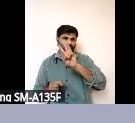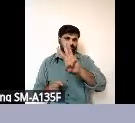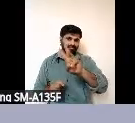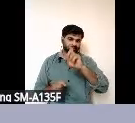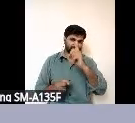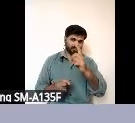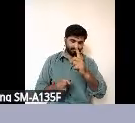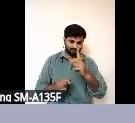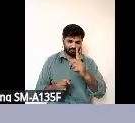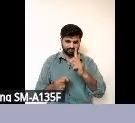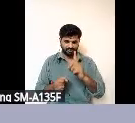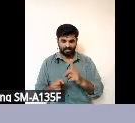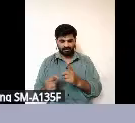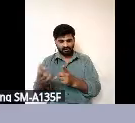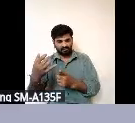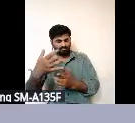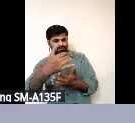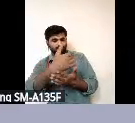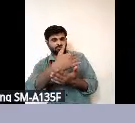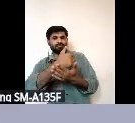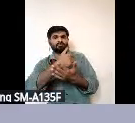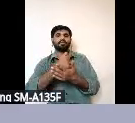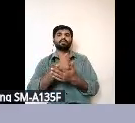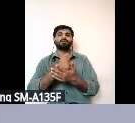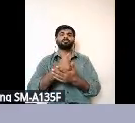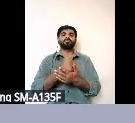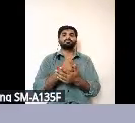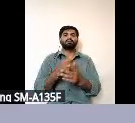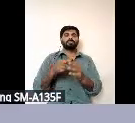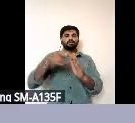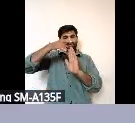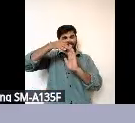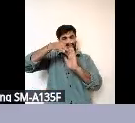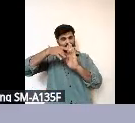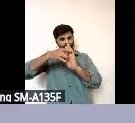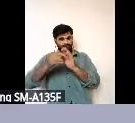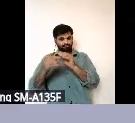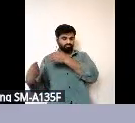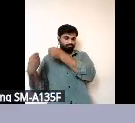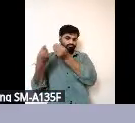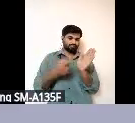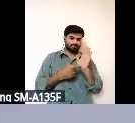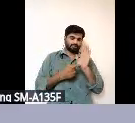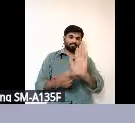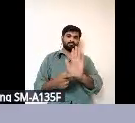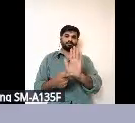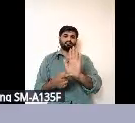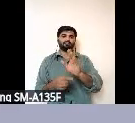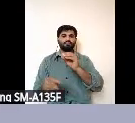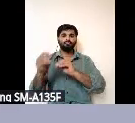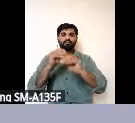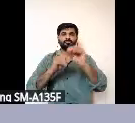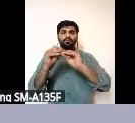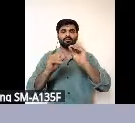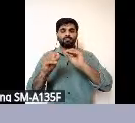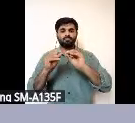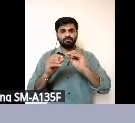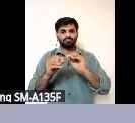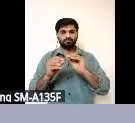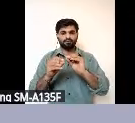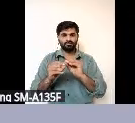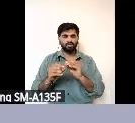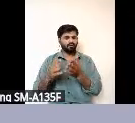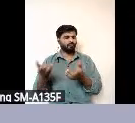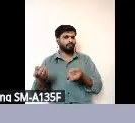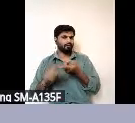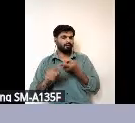and the reasons were that the data that was coming up wasn't making any sense. I mean, they were not able to make sense of why the data is coming,